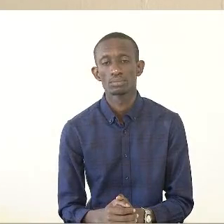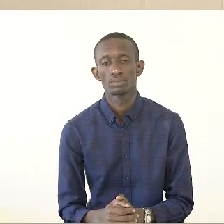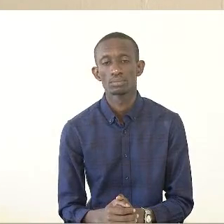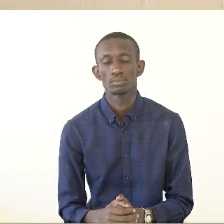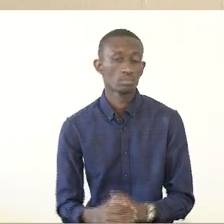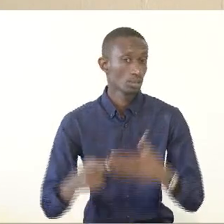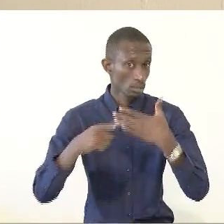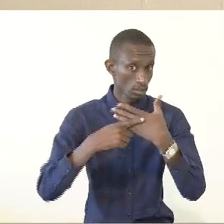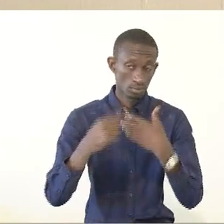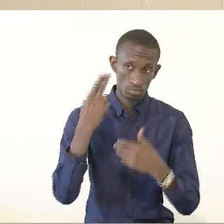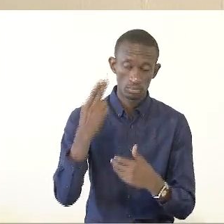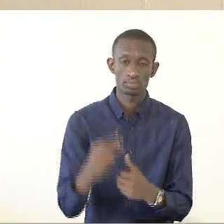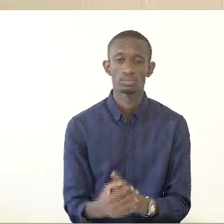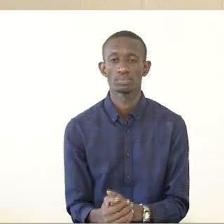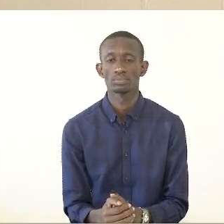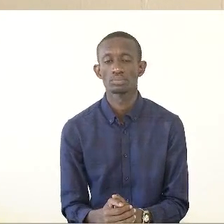-2,